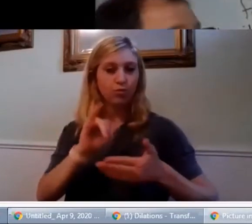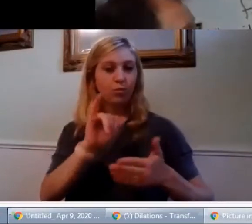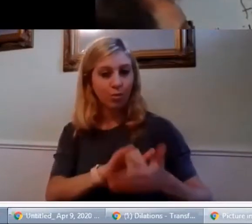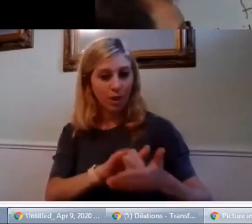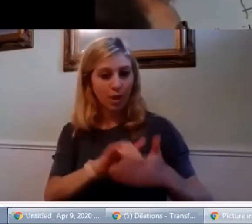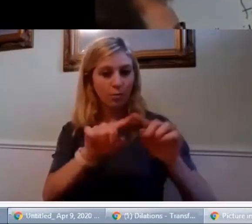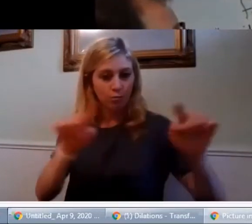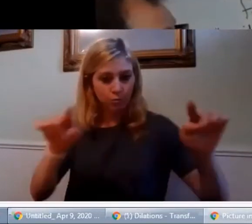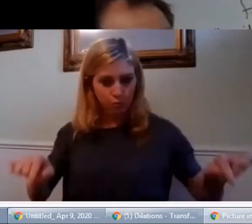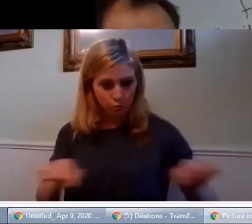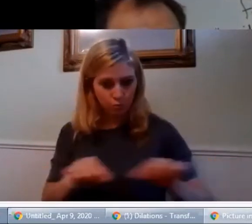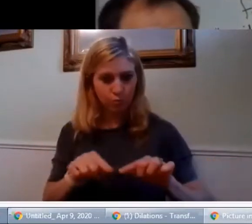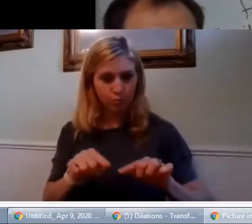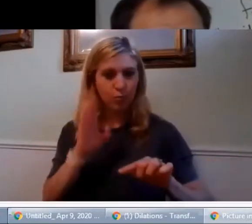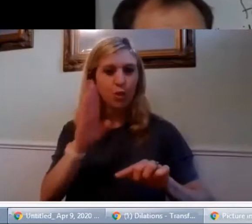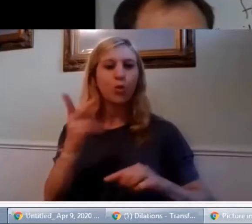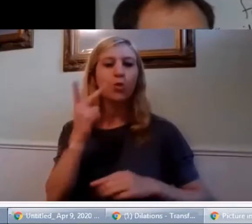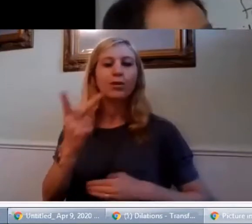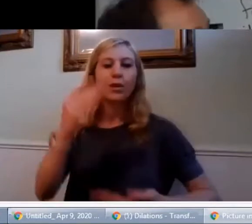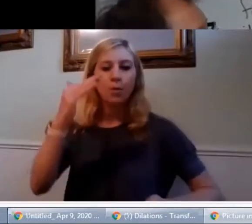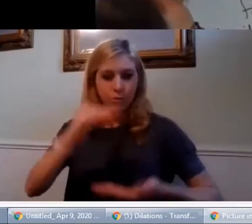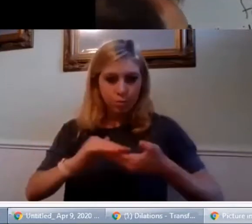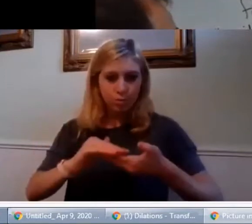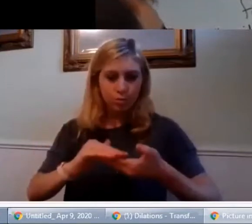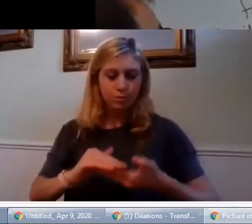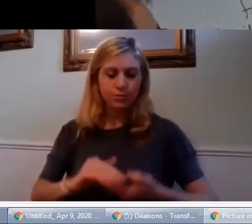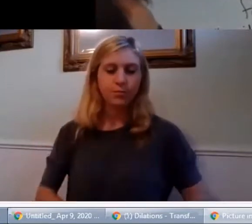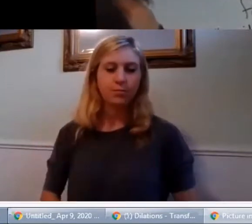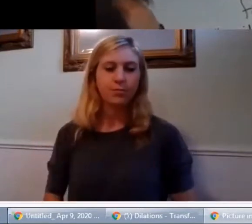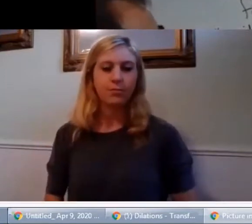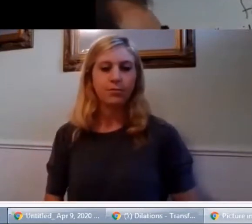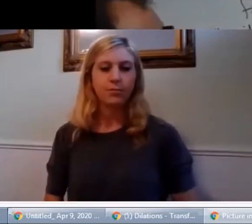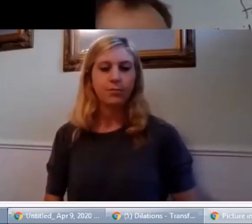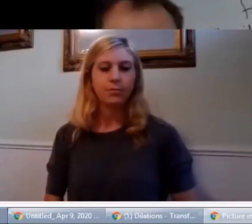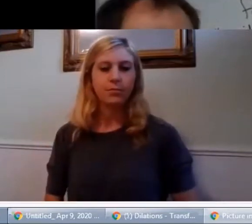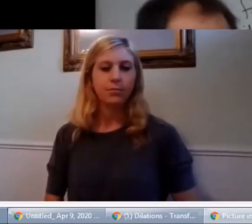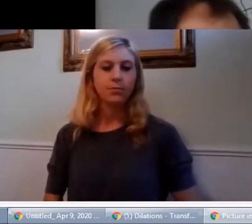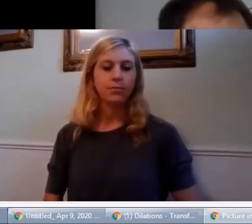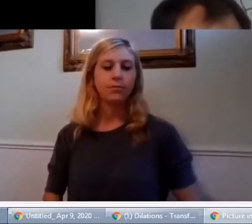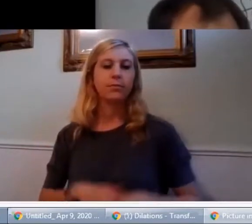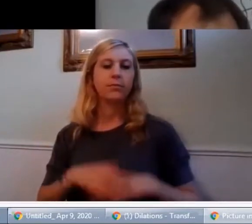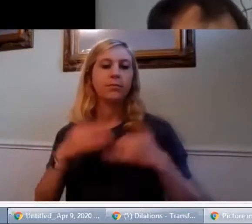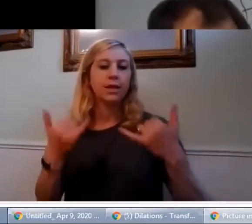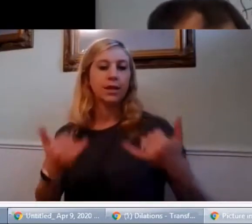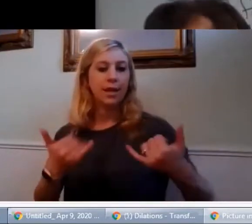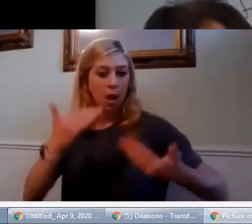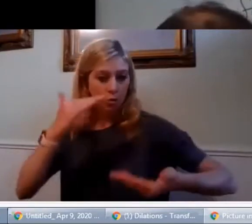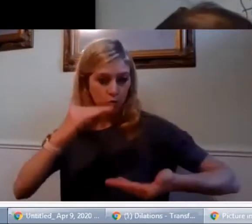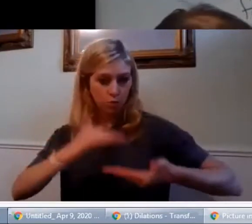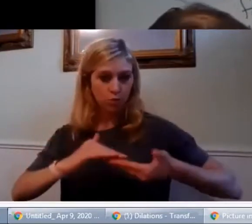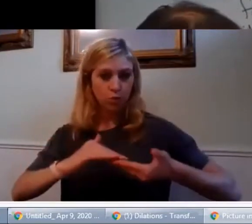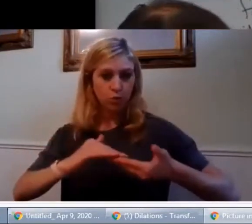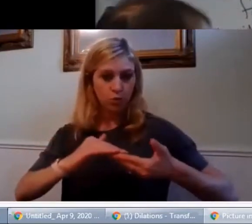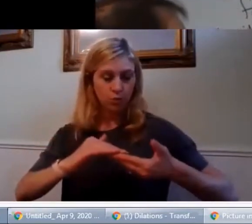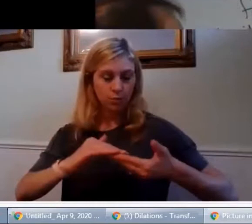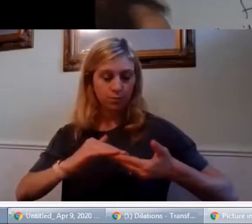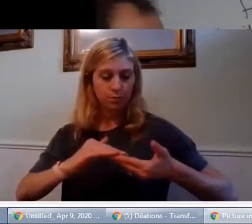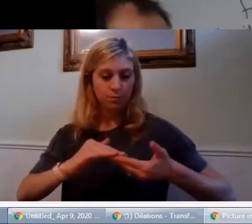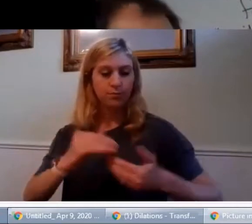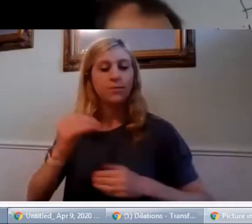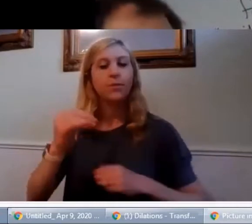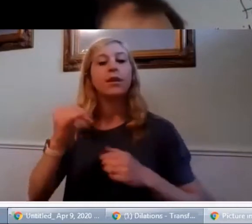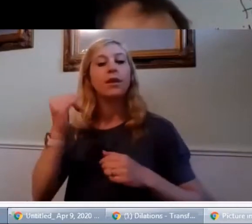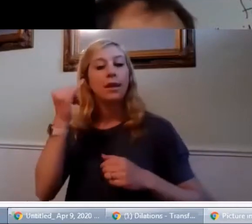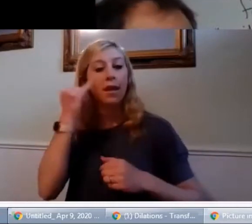So we've taken and we've reduced this down. Now, if I look at this, I cut it so I know.